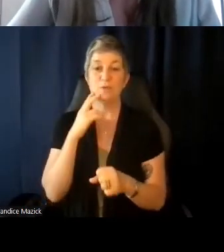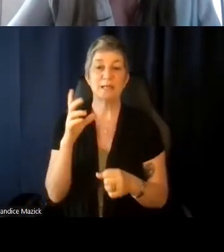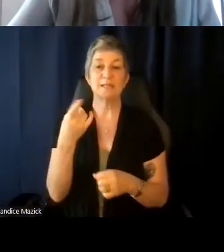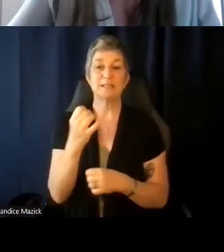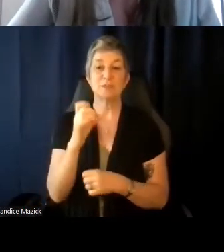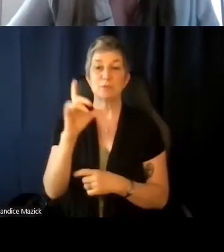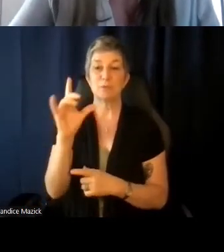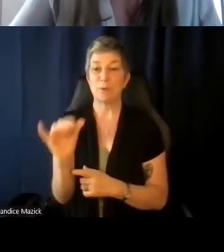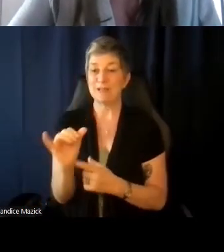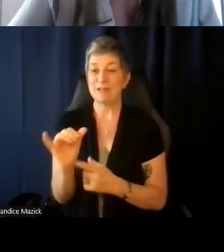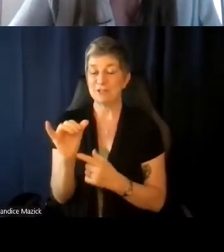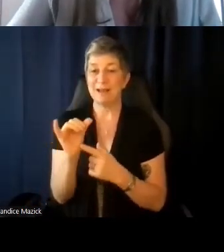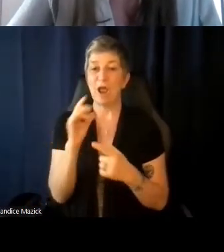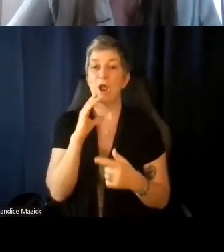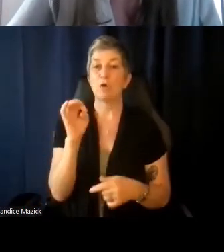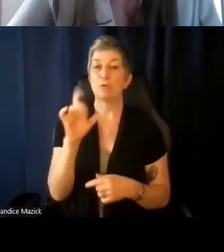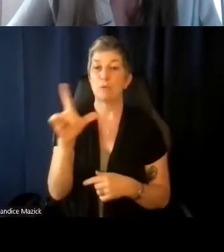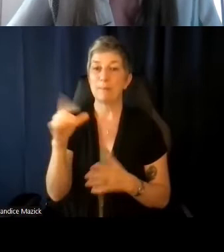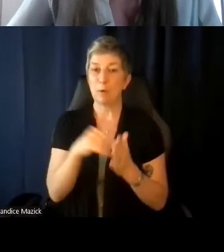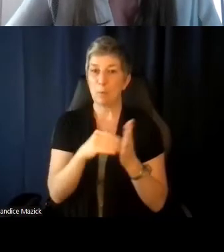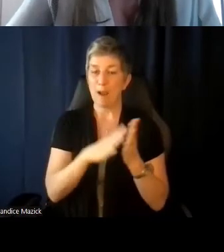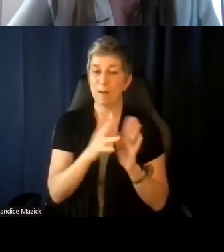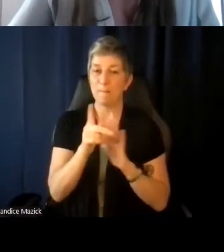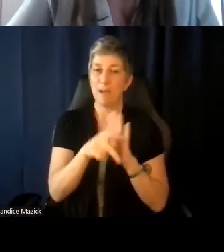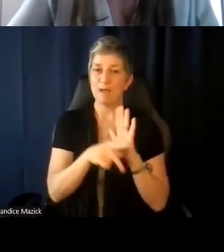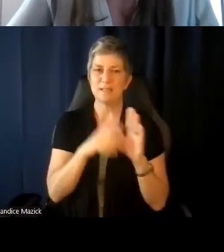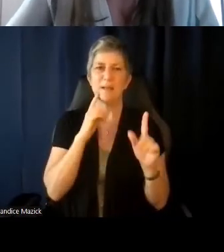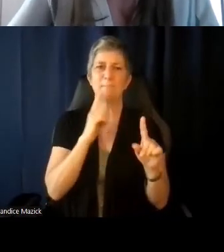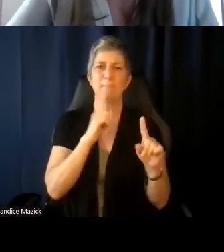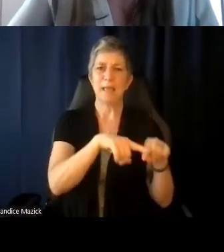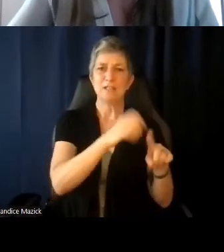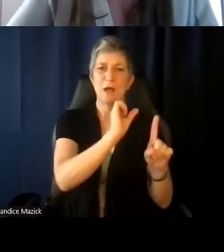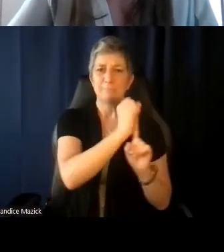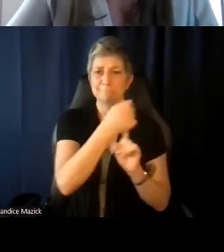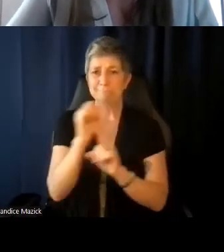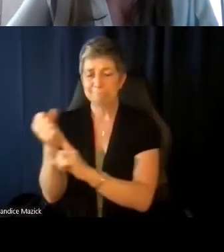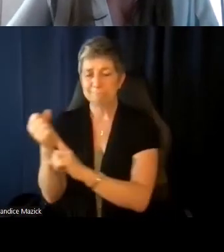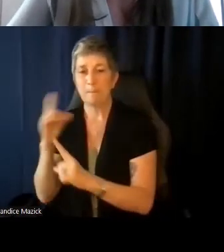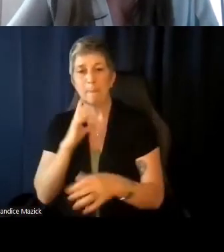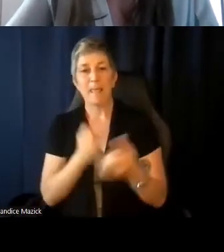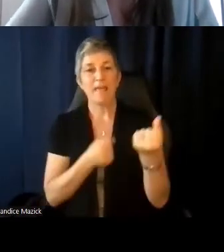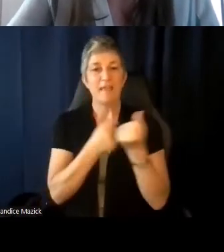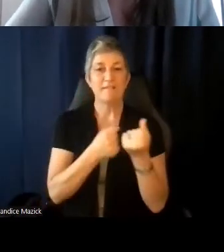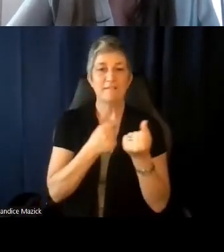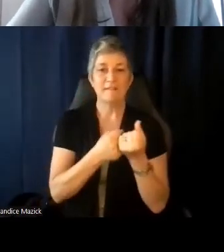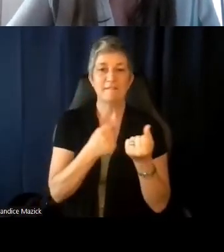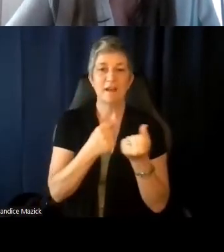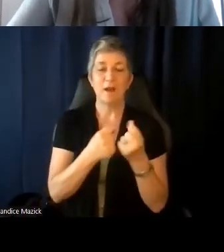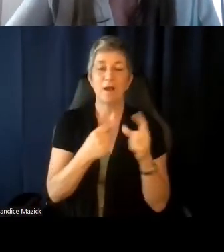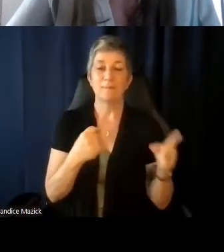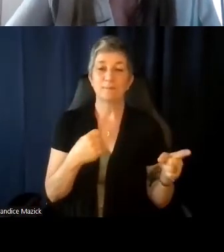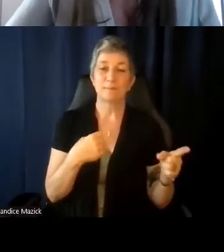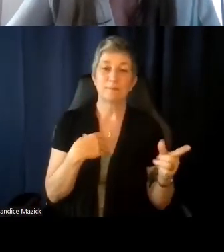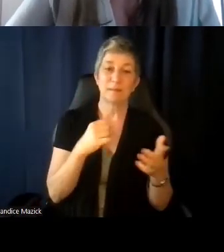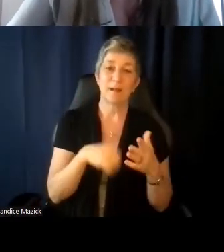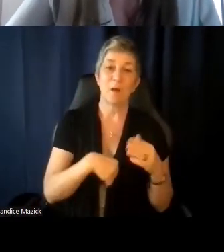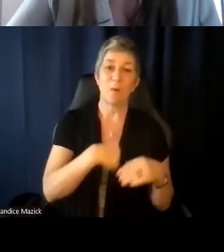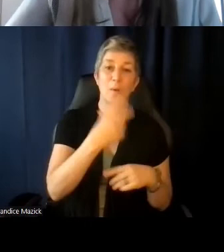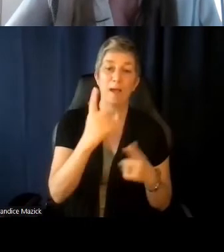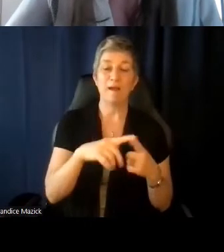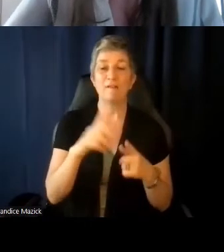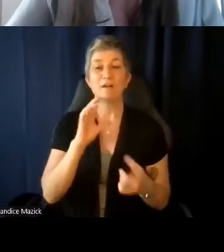screening policies, doing a case-by-case analysis, they actually ended up favoring white applicants over similarly situated Black